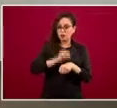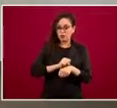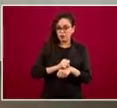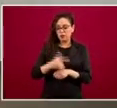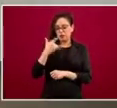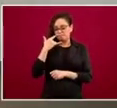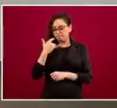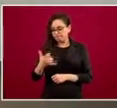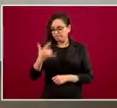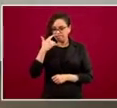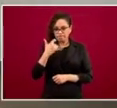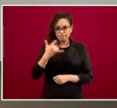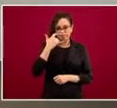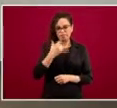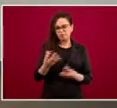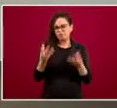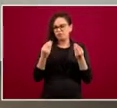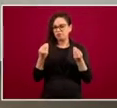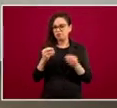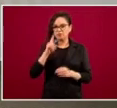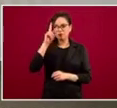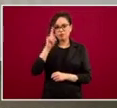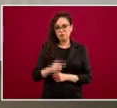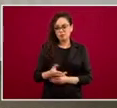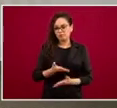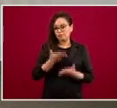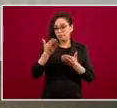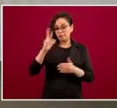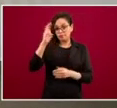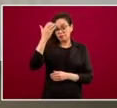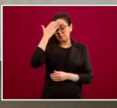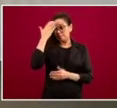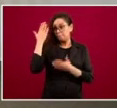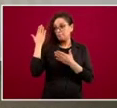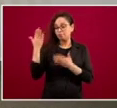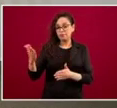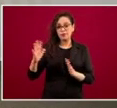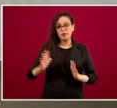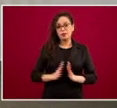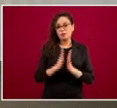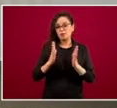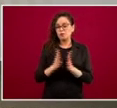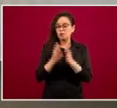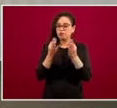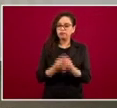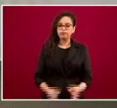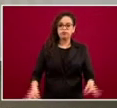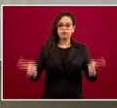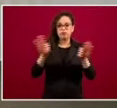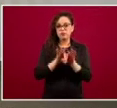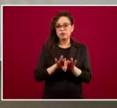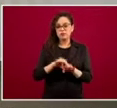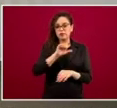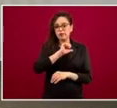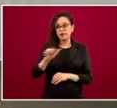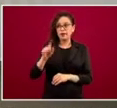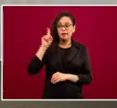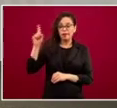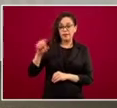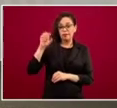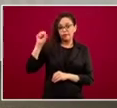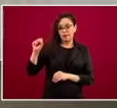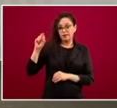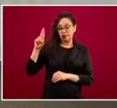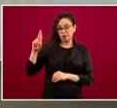all the supplies that our government bought from several weeks ago. This has been a